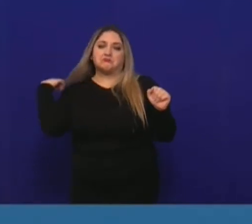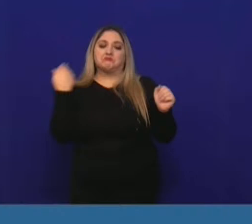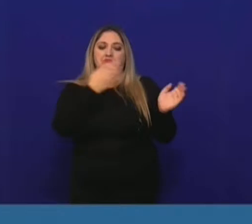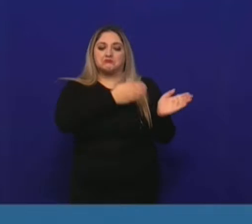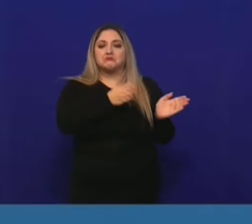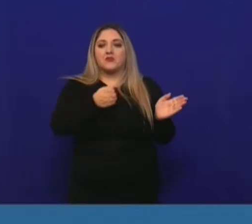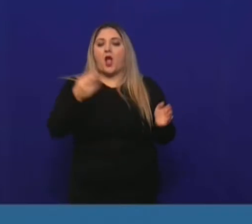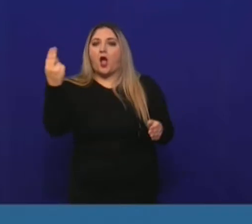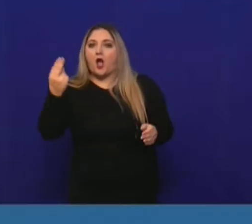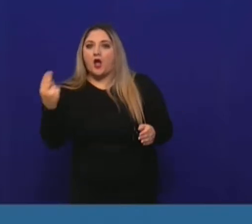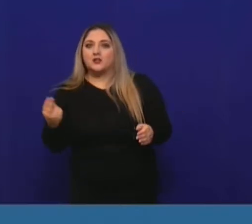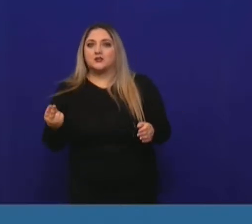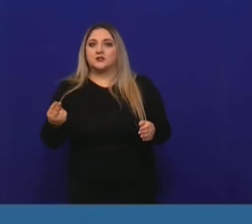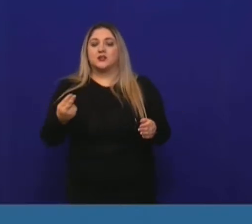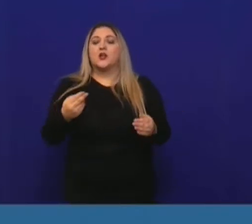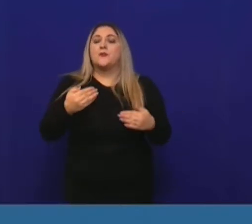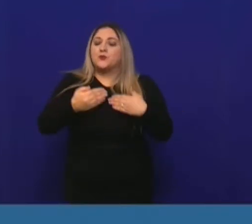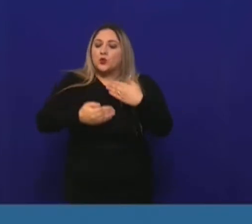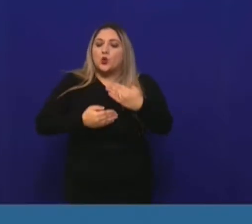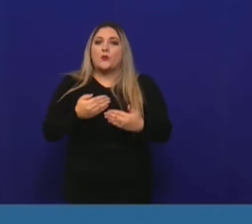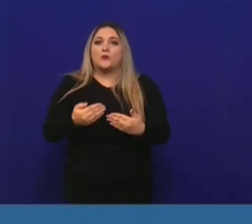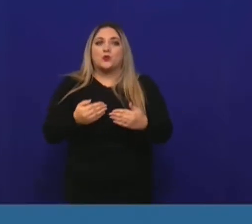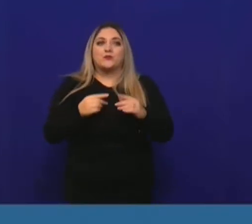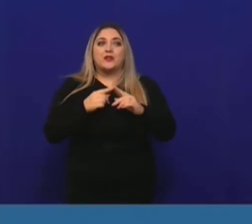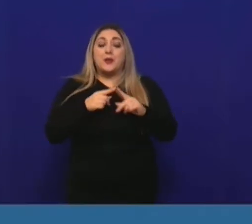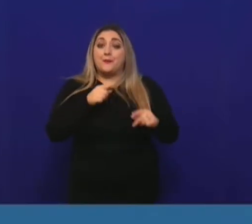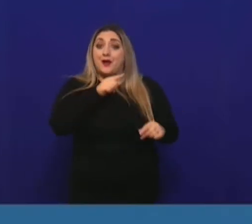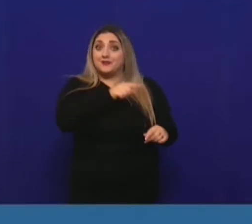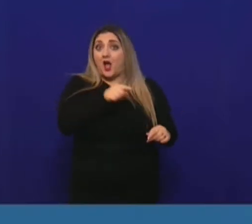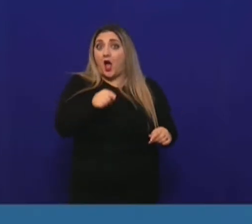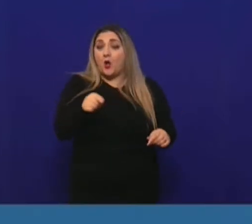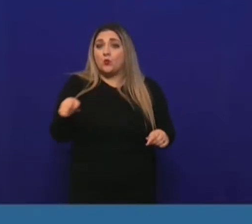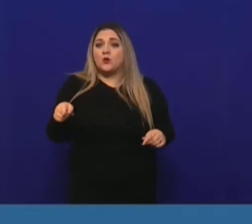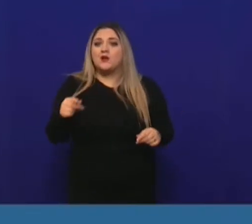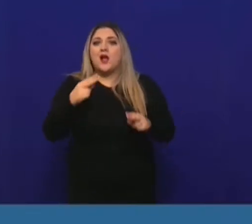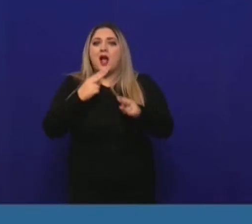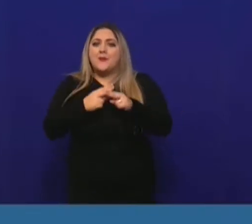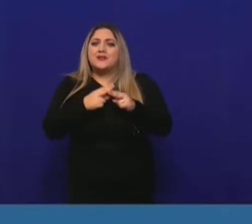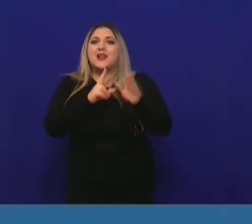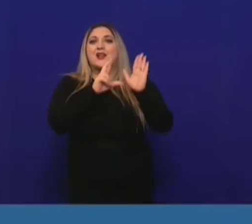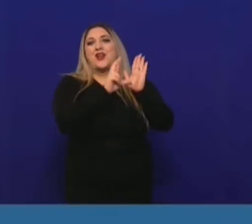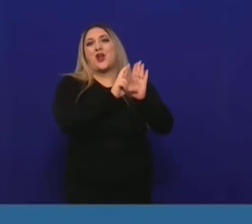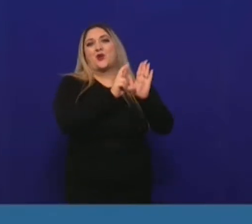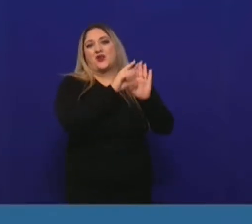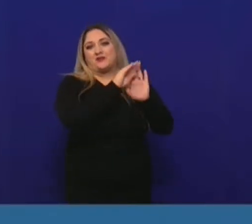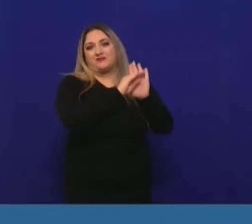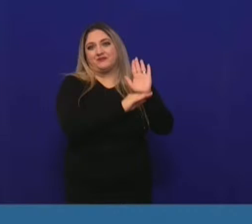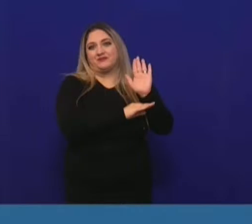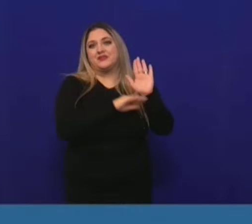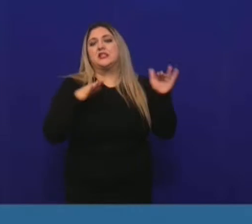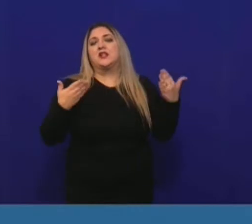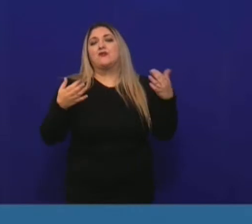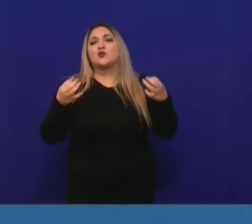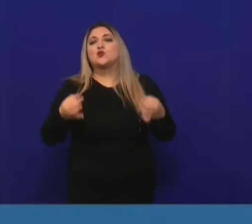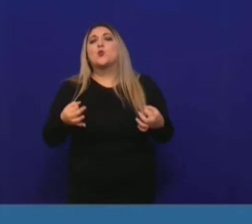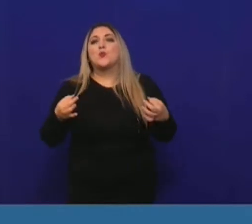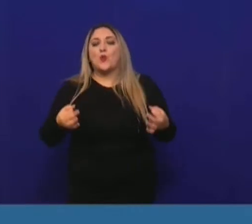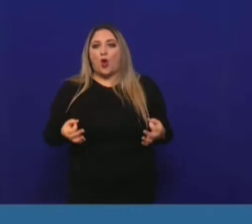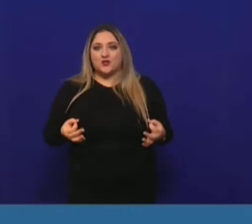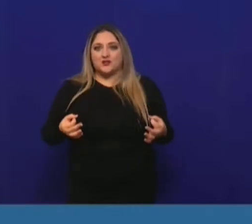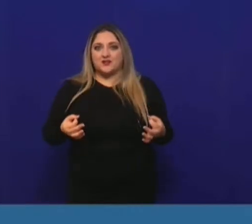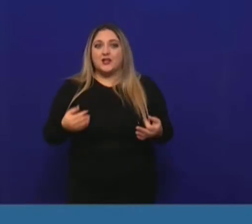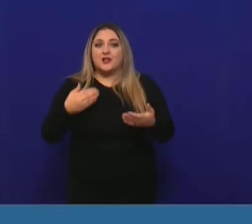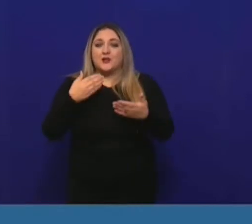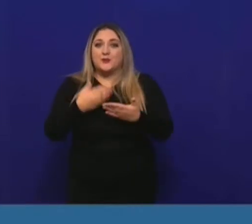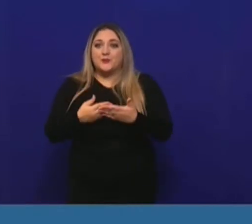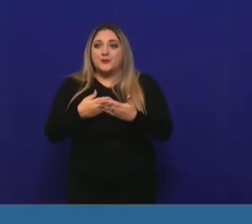arts lessons li huma wkoll għaddejjin. Però għal dawn ukoll aħna għamilna l-standards ta' x'għandu jiġri f'dawn il-postijiet biex aħna kemm jista'